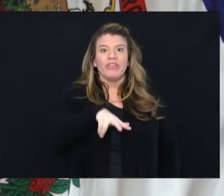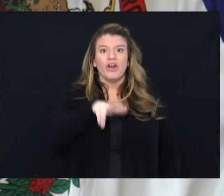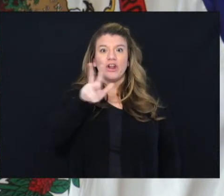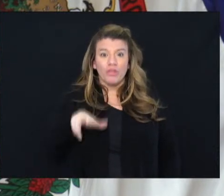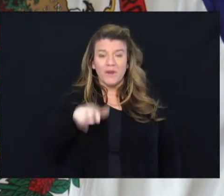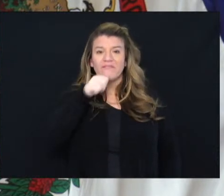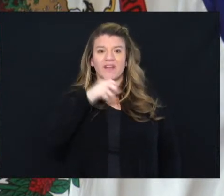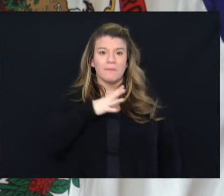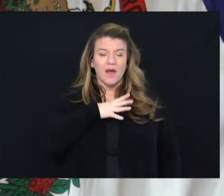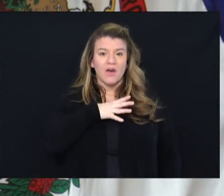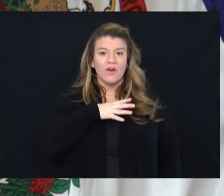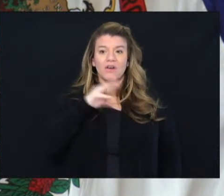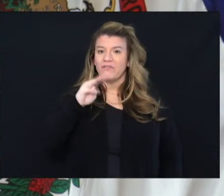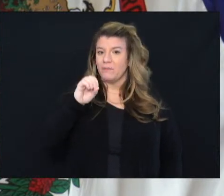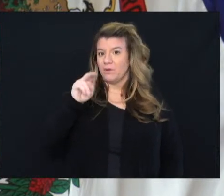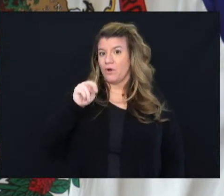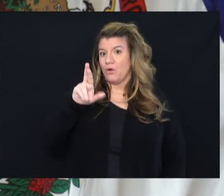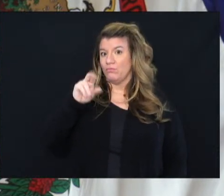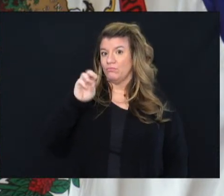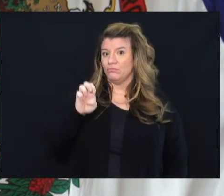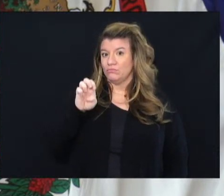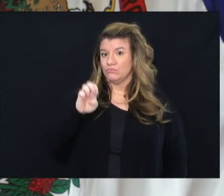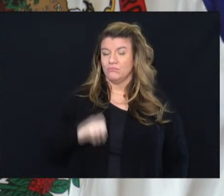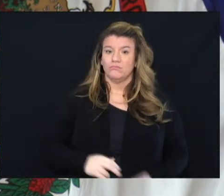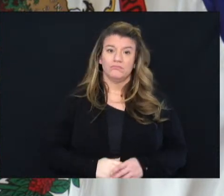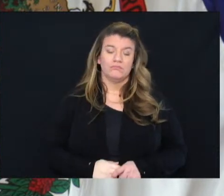33-year-old female from Monroe County.